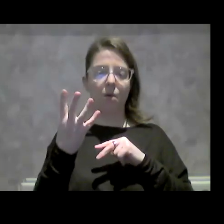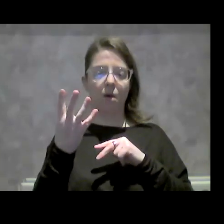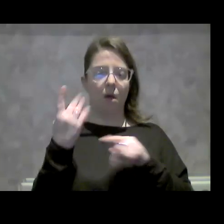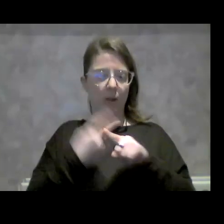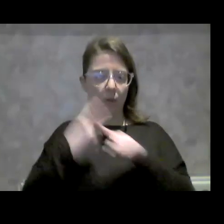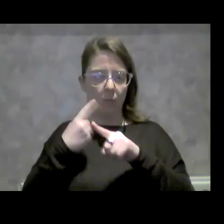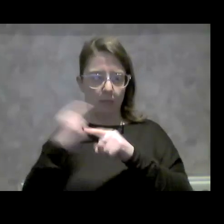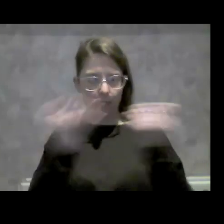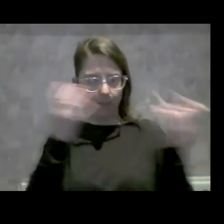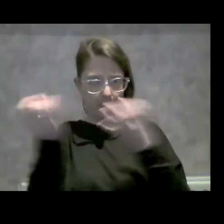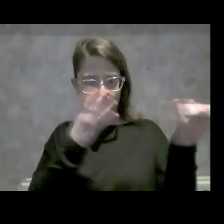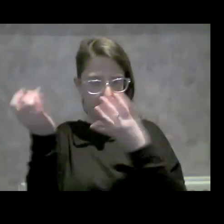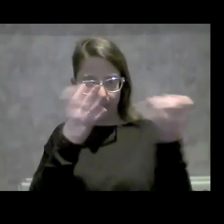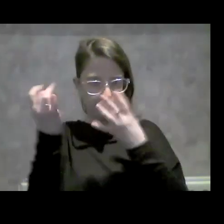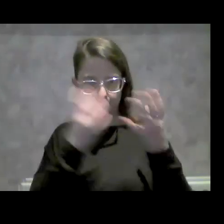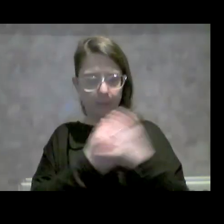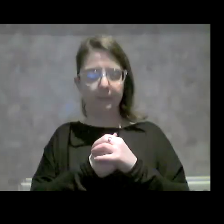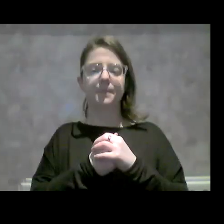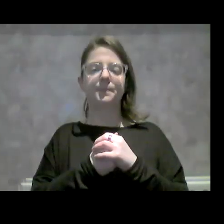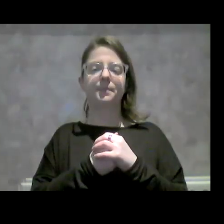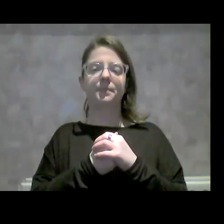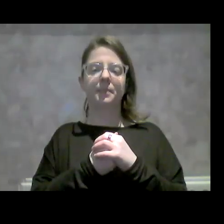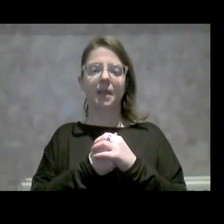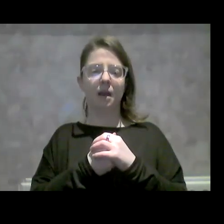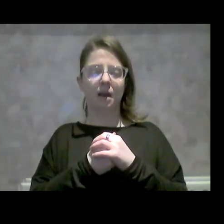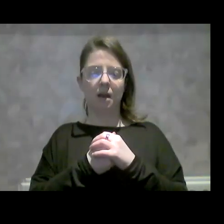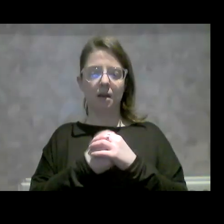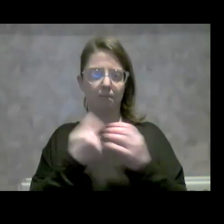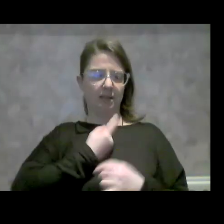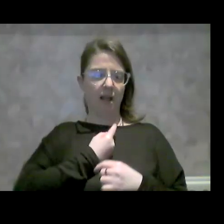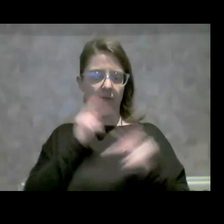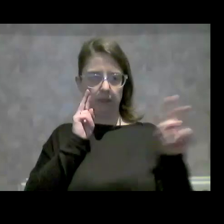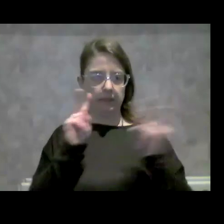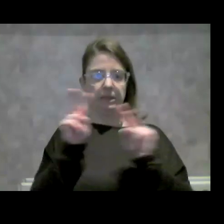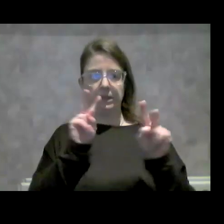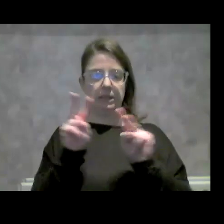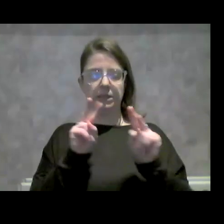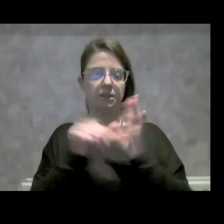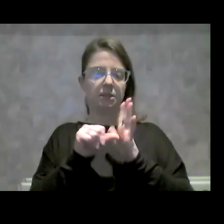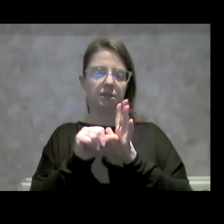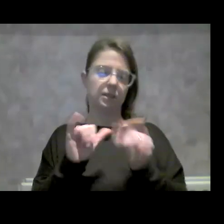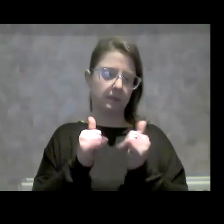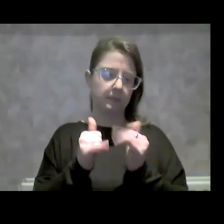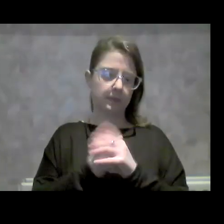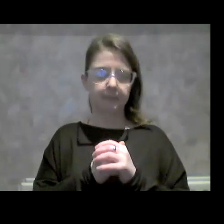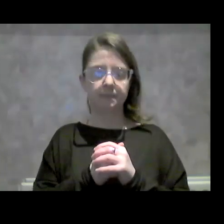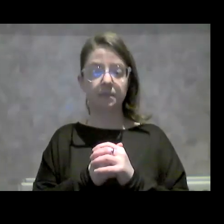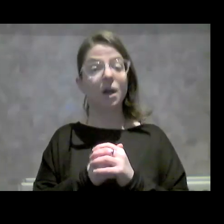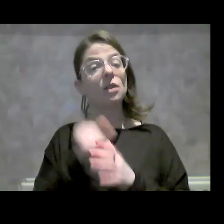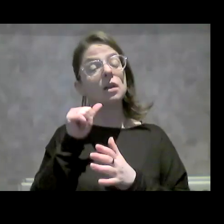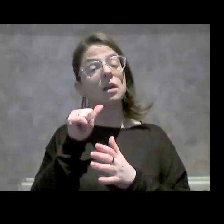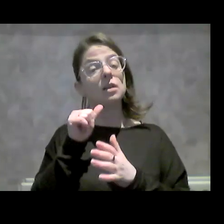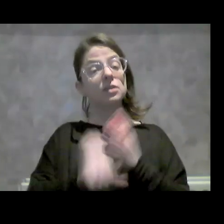from one video to the next, which I find difficult visually sometimes. And also the start of the